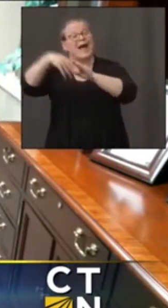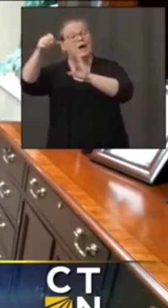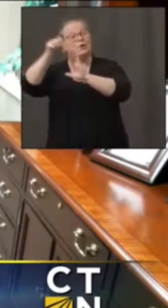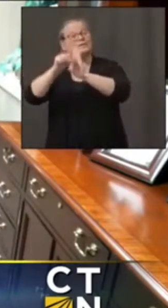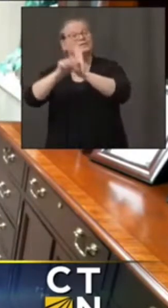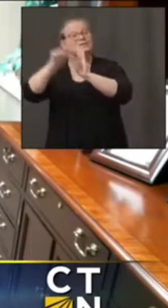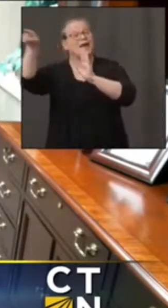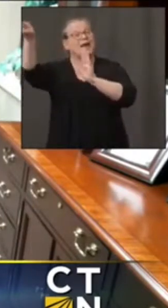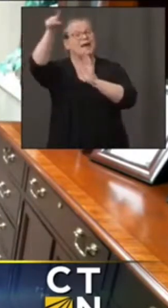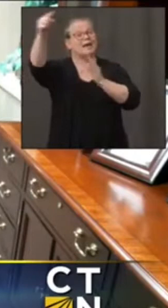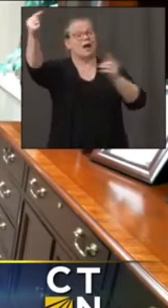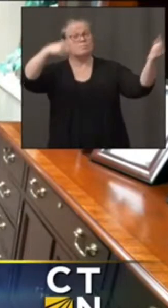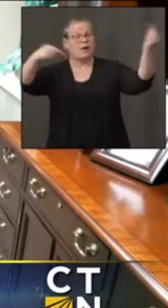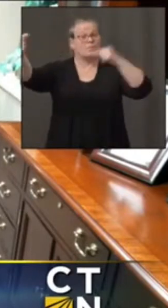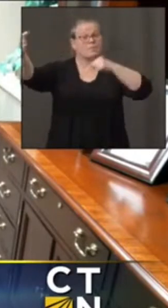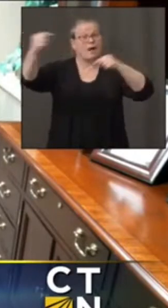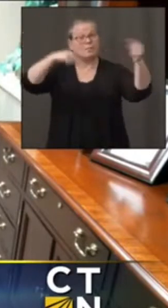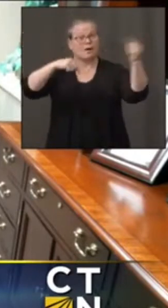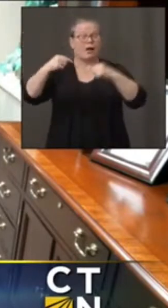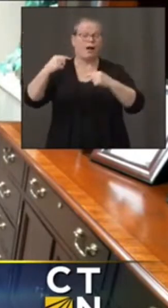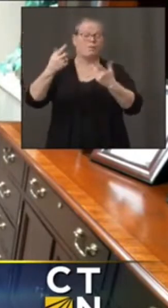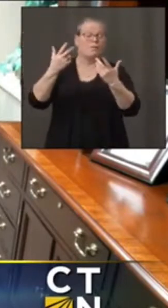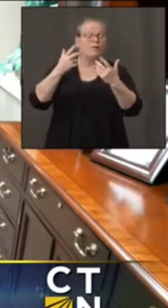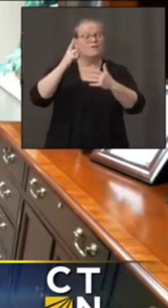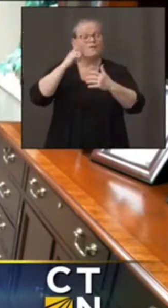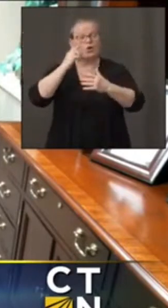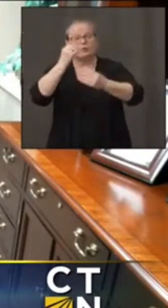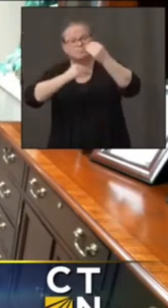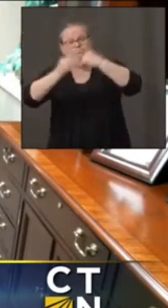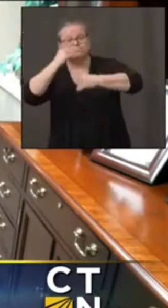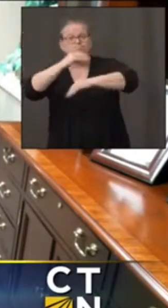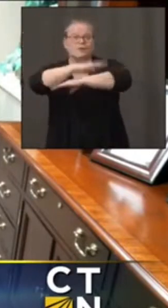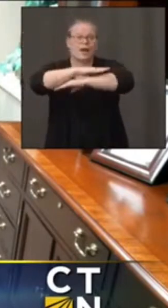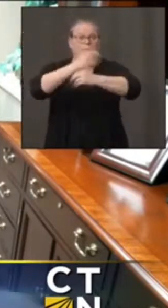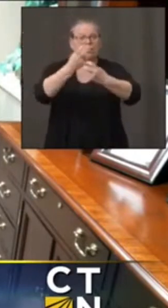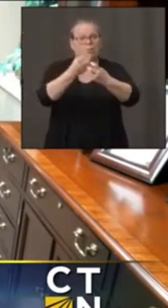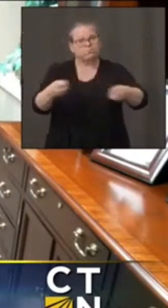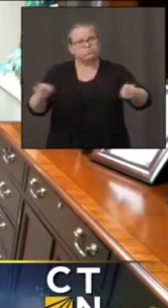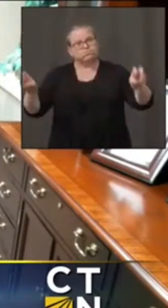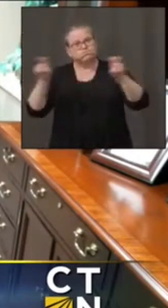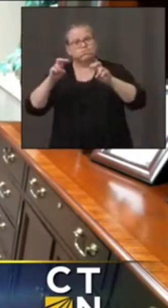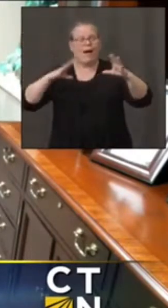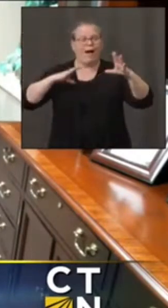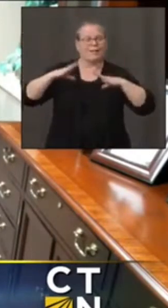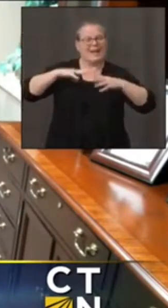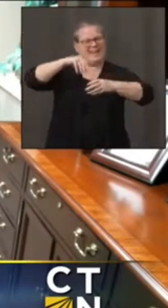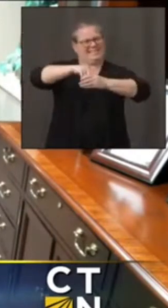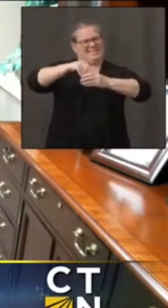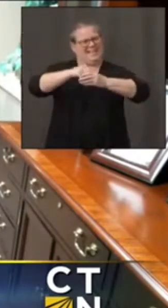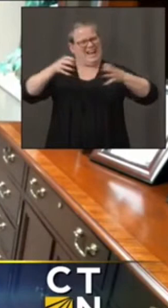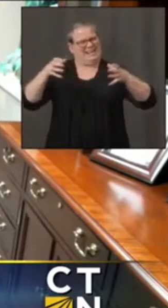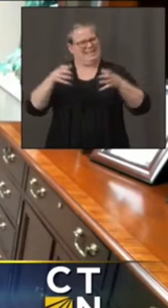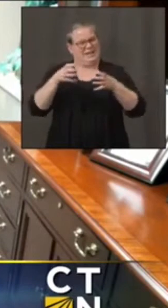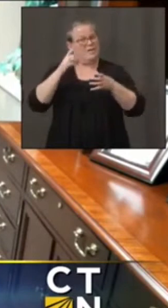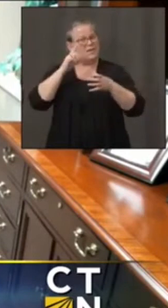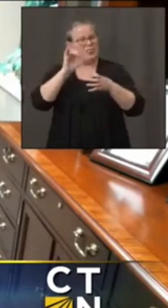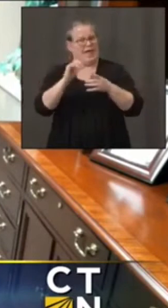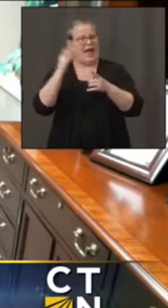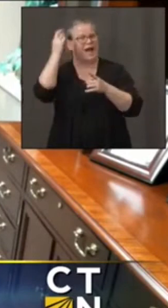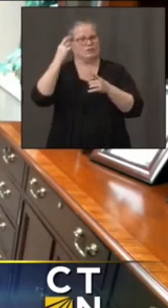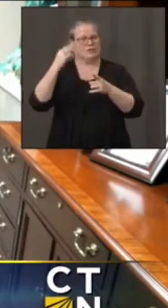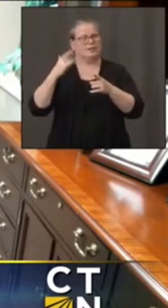and sharing meals and holidays indoors. So for all of those reasons, I think that we have not yet seen the